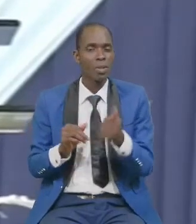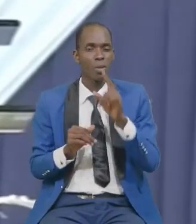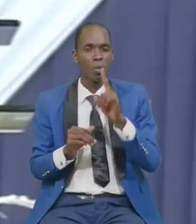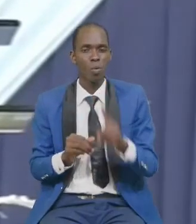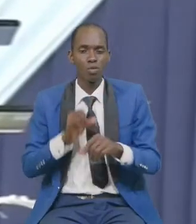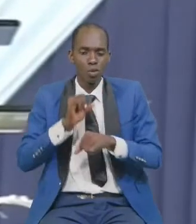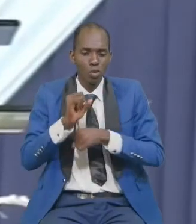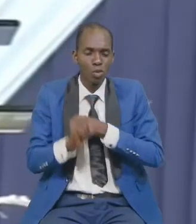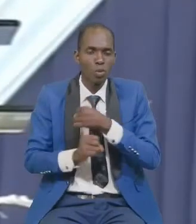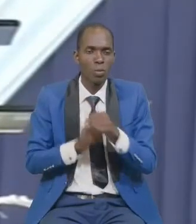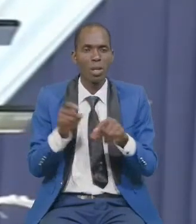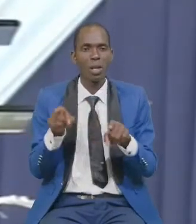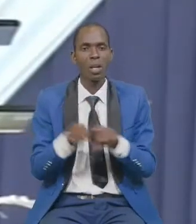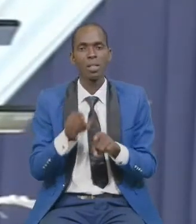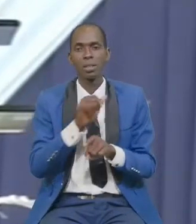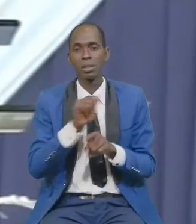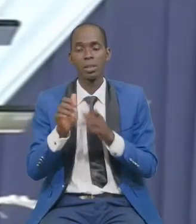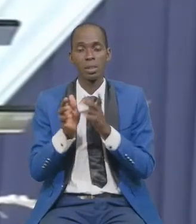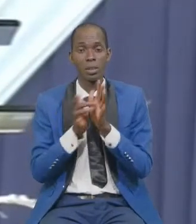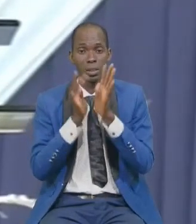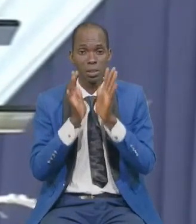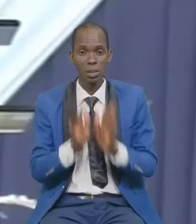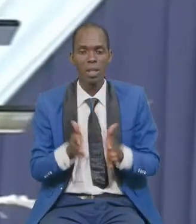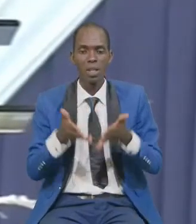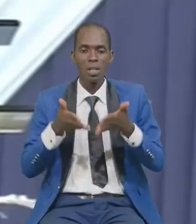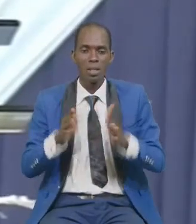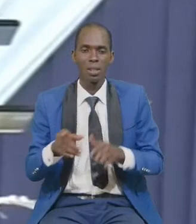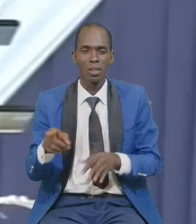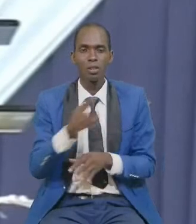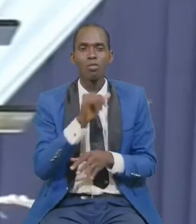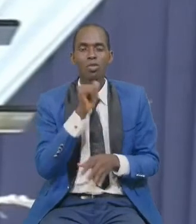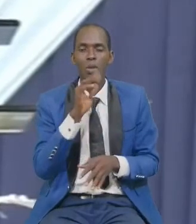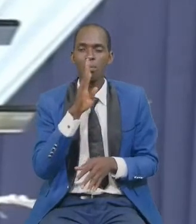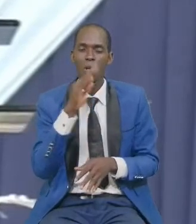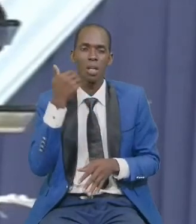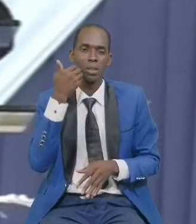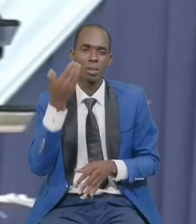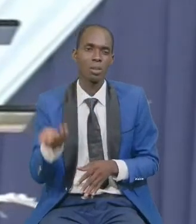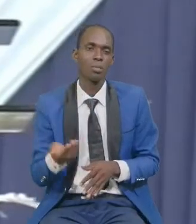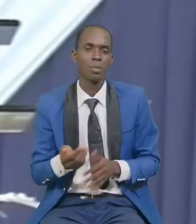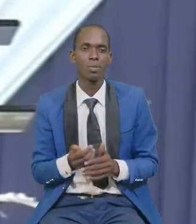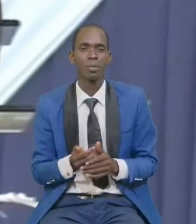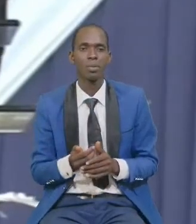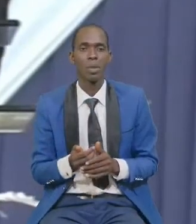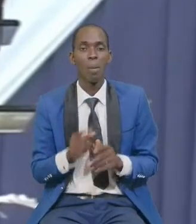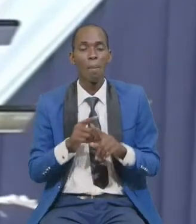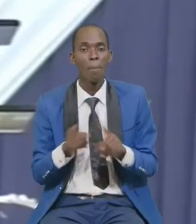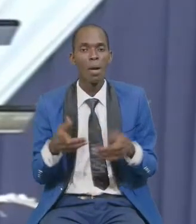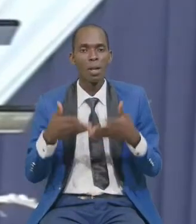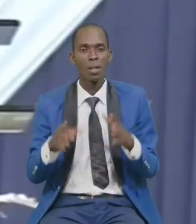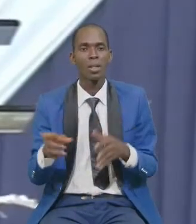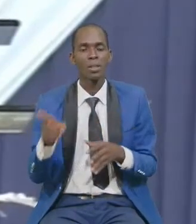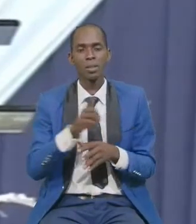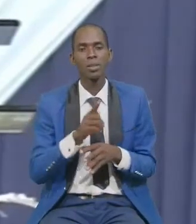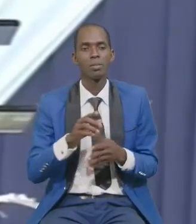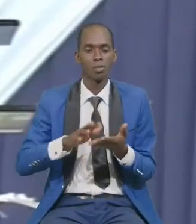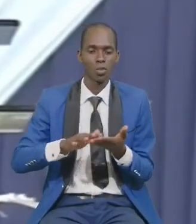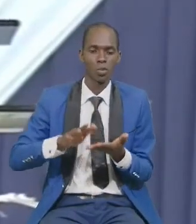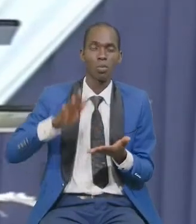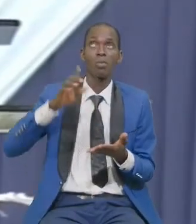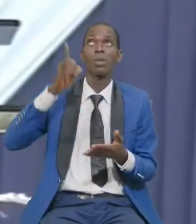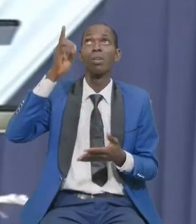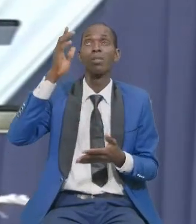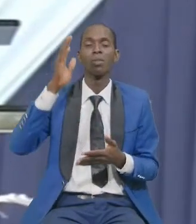a Christian, let him not be ashamed, but let him glorify